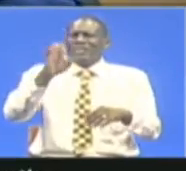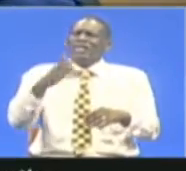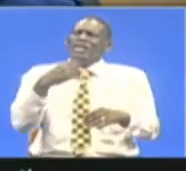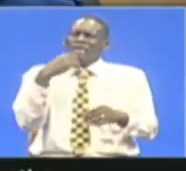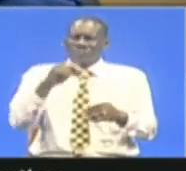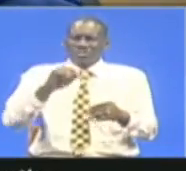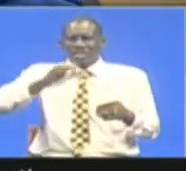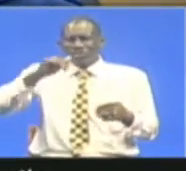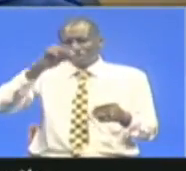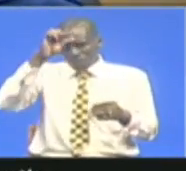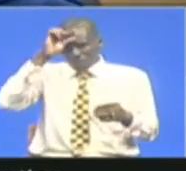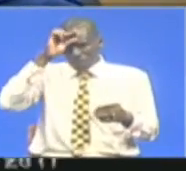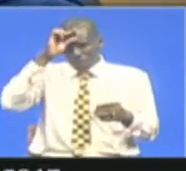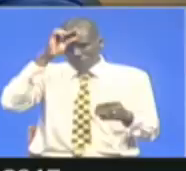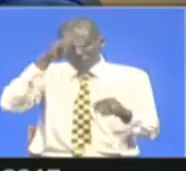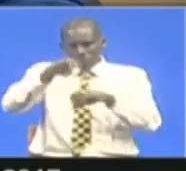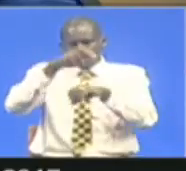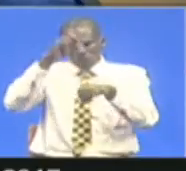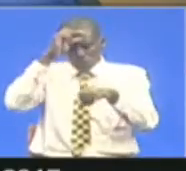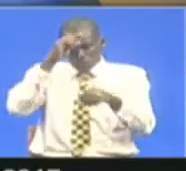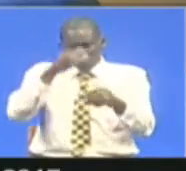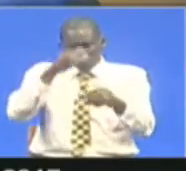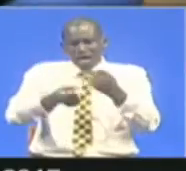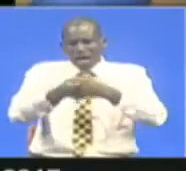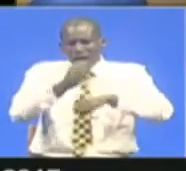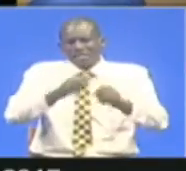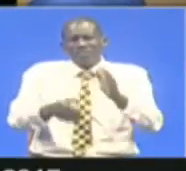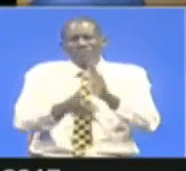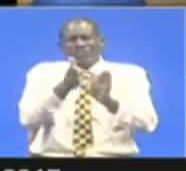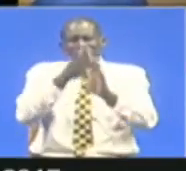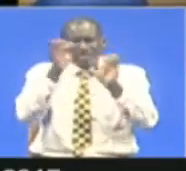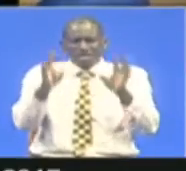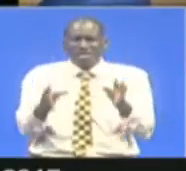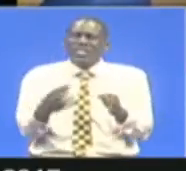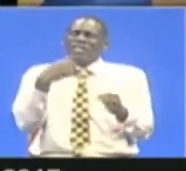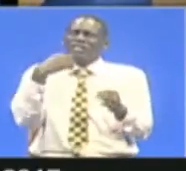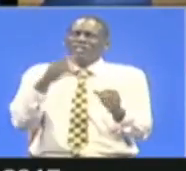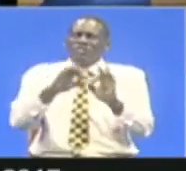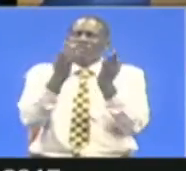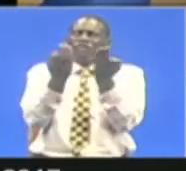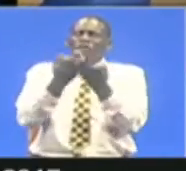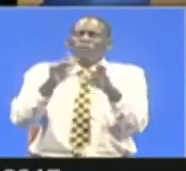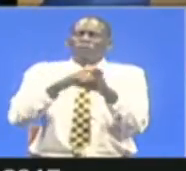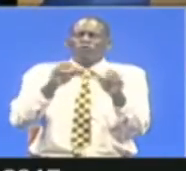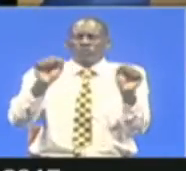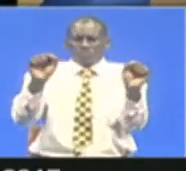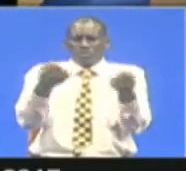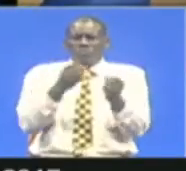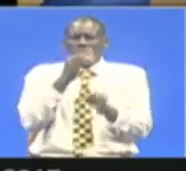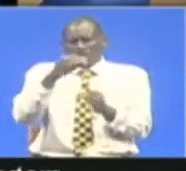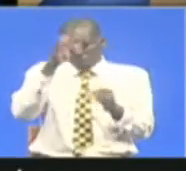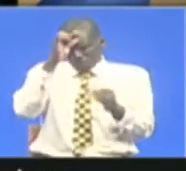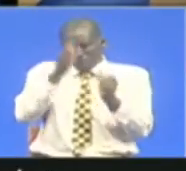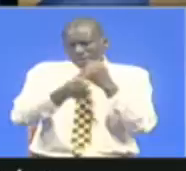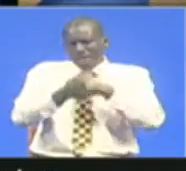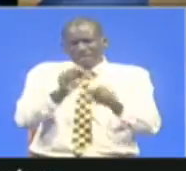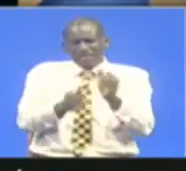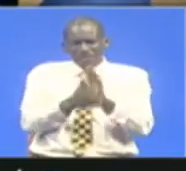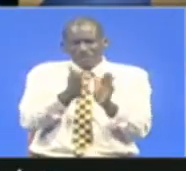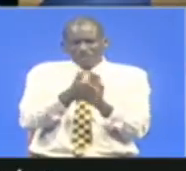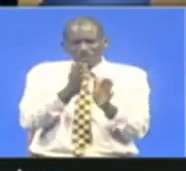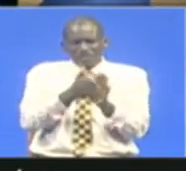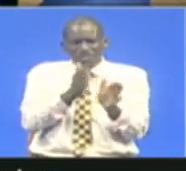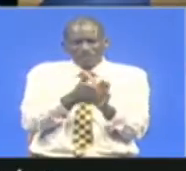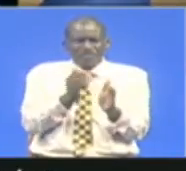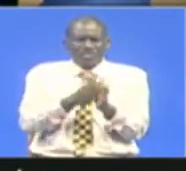response to the tragedy. They believe that their kin could have been saved had the governments moved faster to clear the collapsed walls of the mines that trapped and